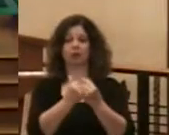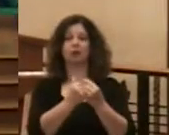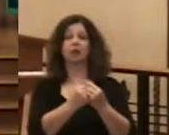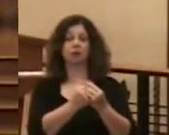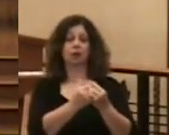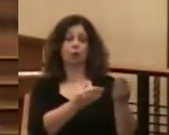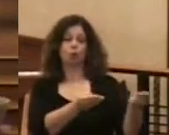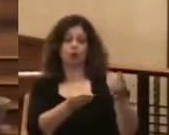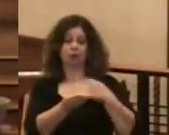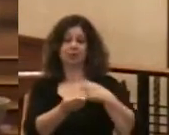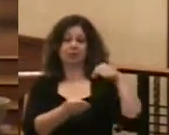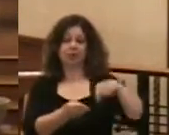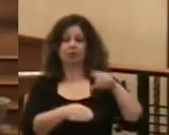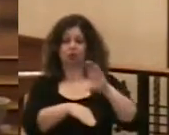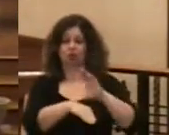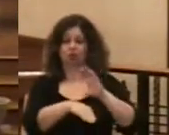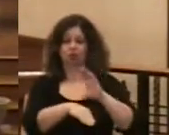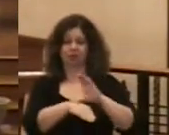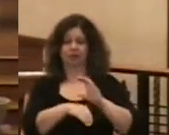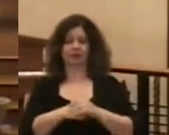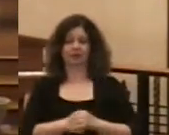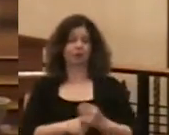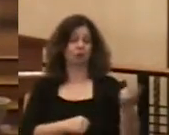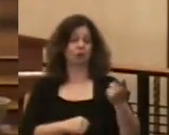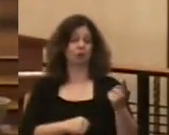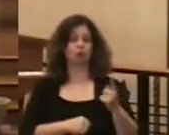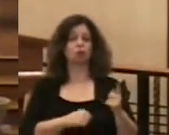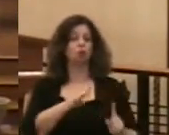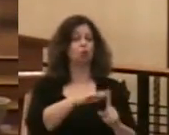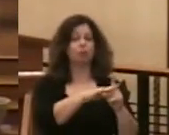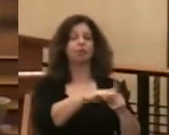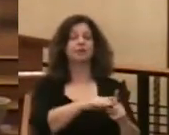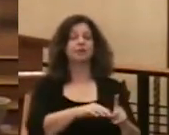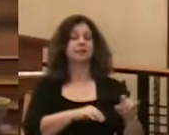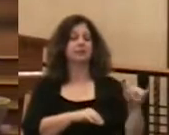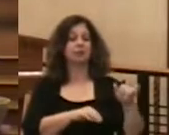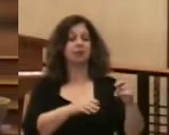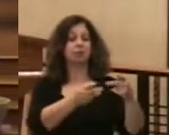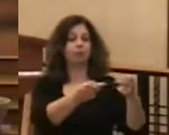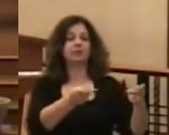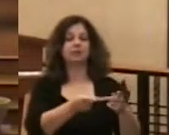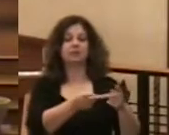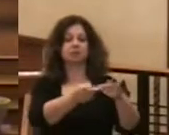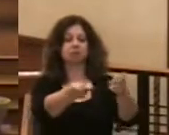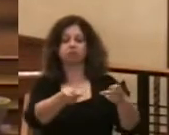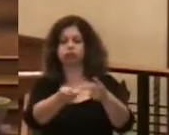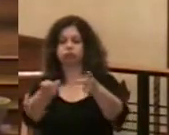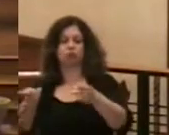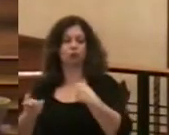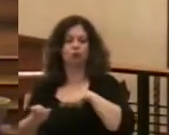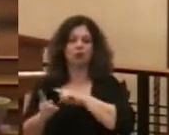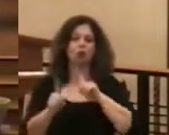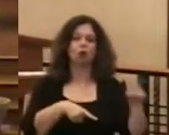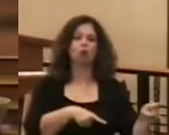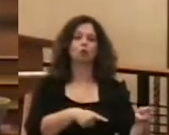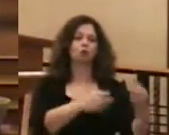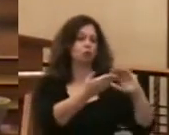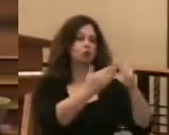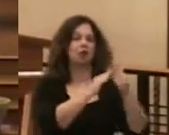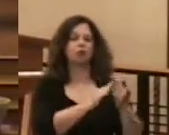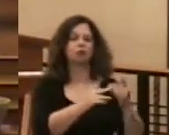found ourselves in many of the same places in that small town frequently, at town